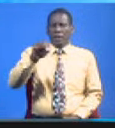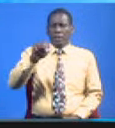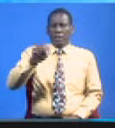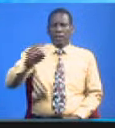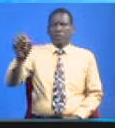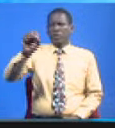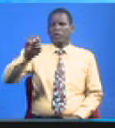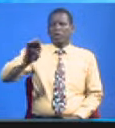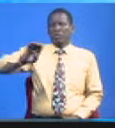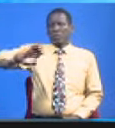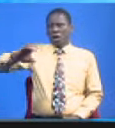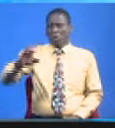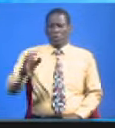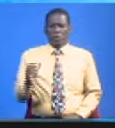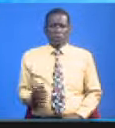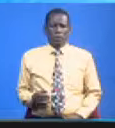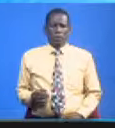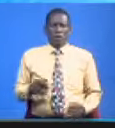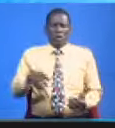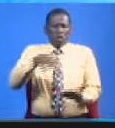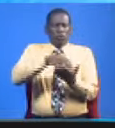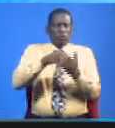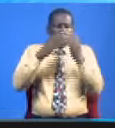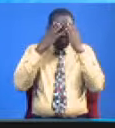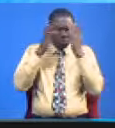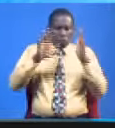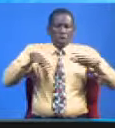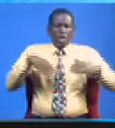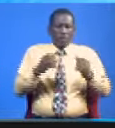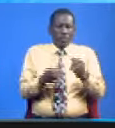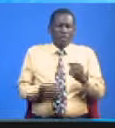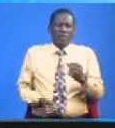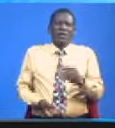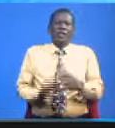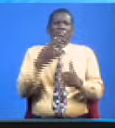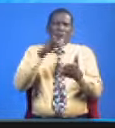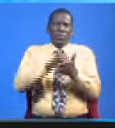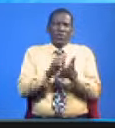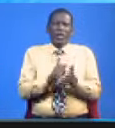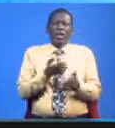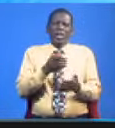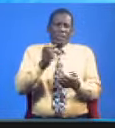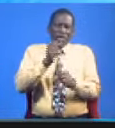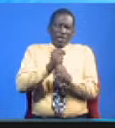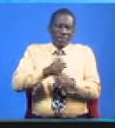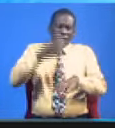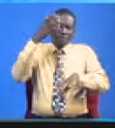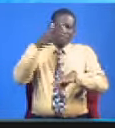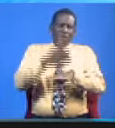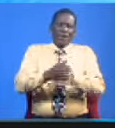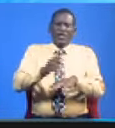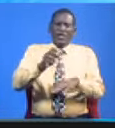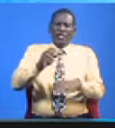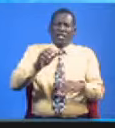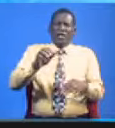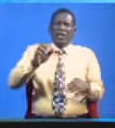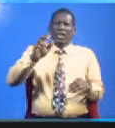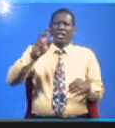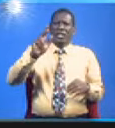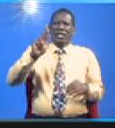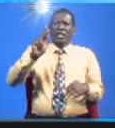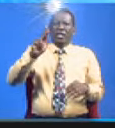County, remains unknown after it emerged that they had written a fake Kenya primary school education